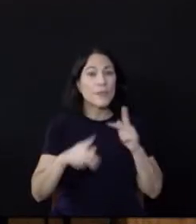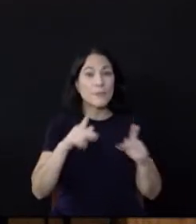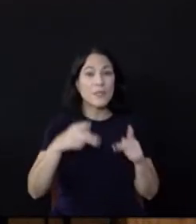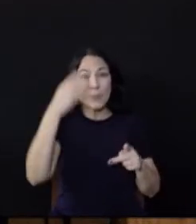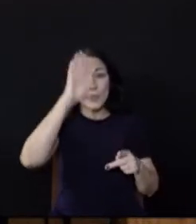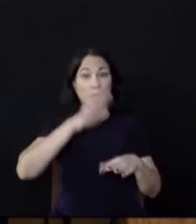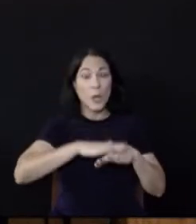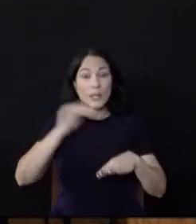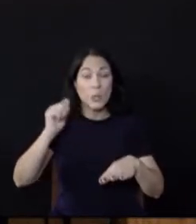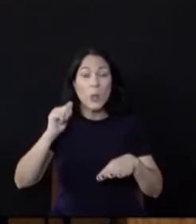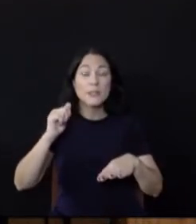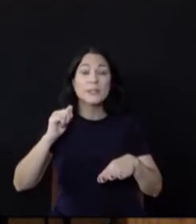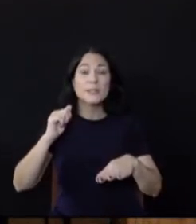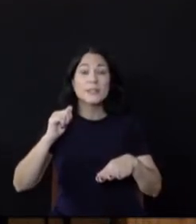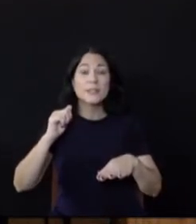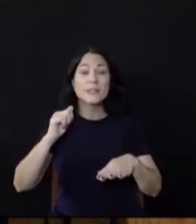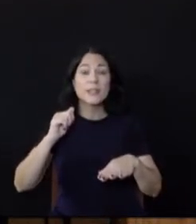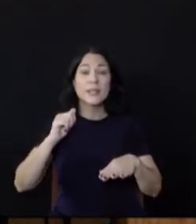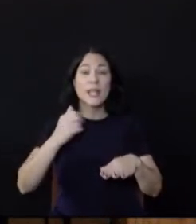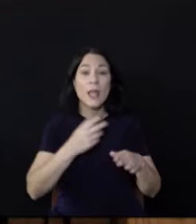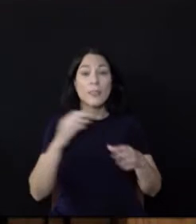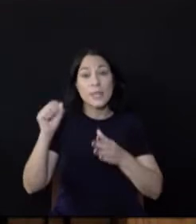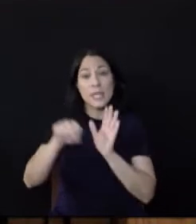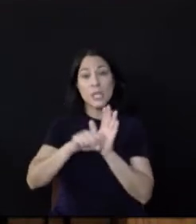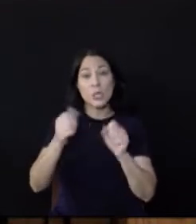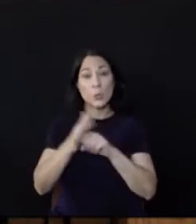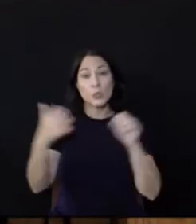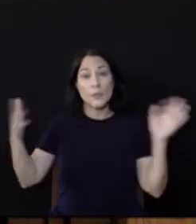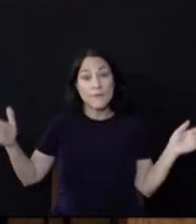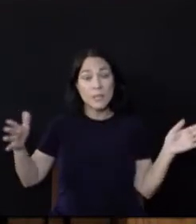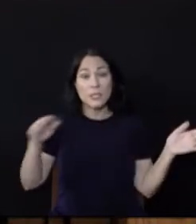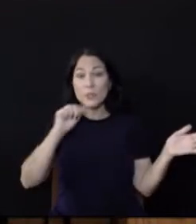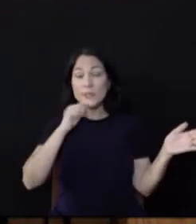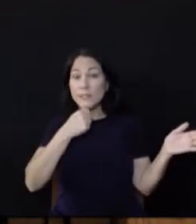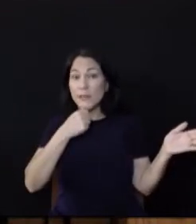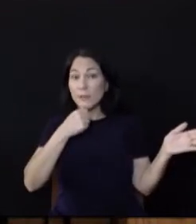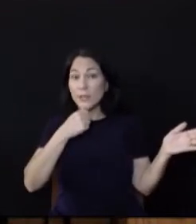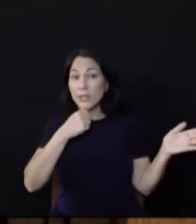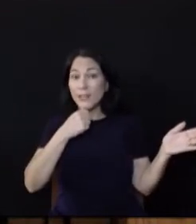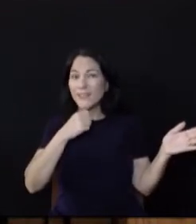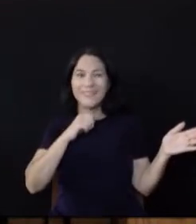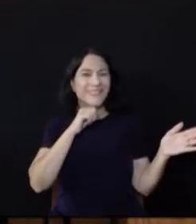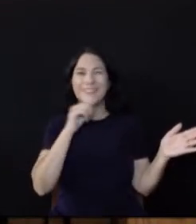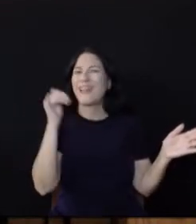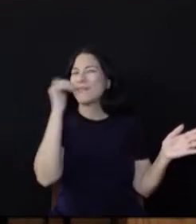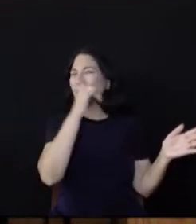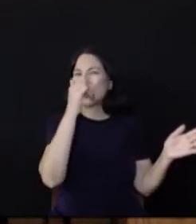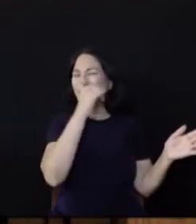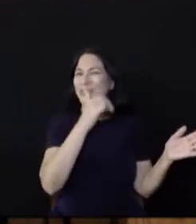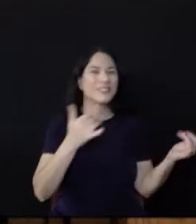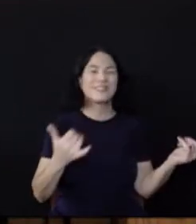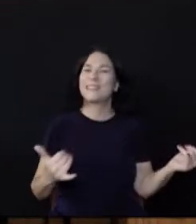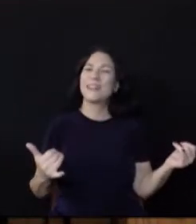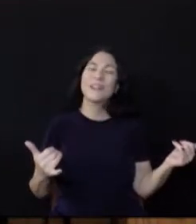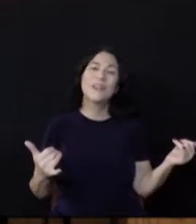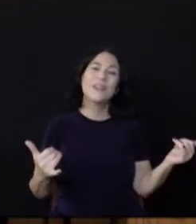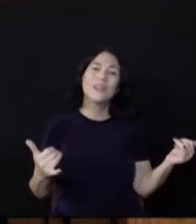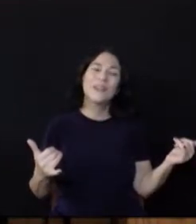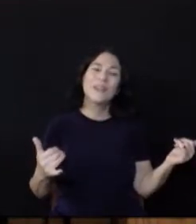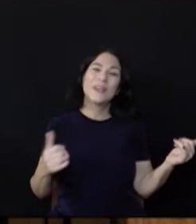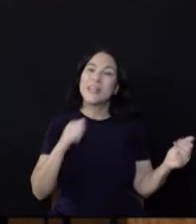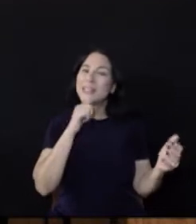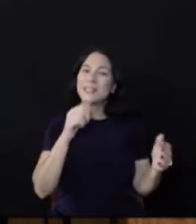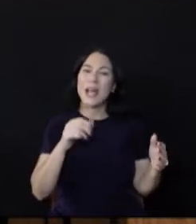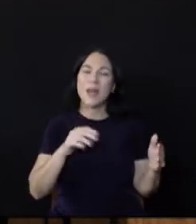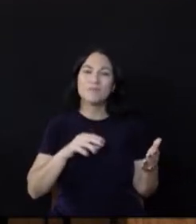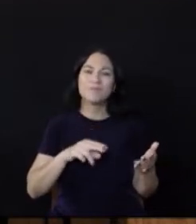called, suddenly his crucifixion, his suffering is no longer foolishness to us. It's no longer a stumbling